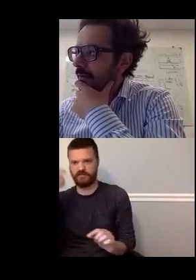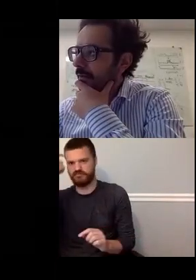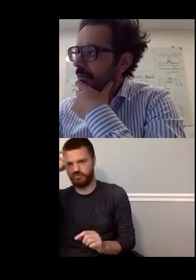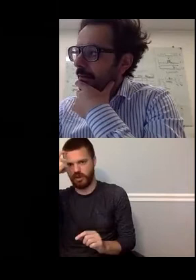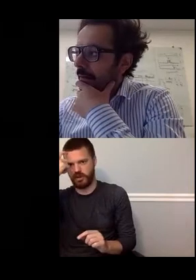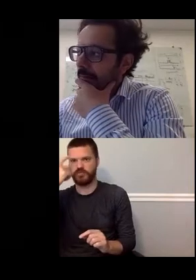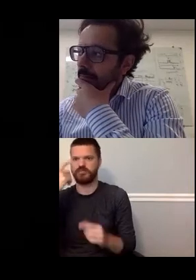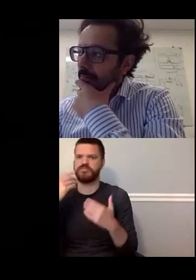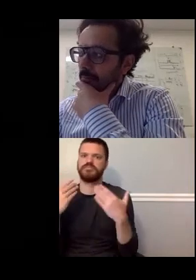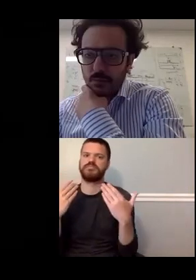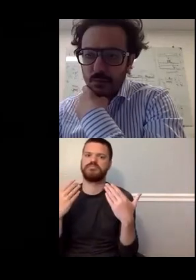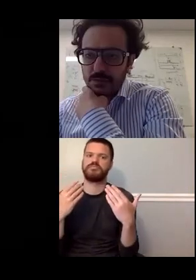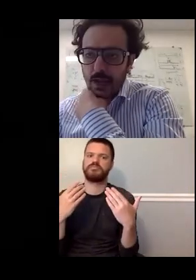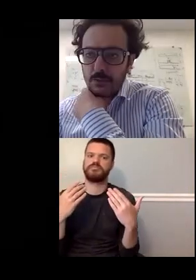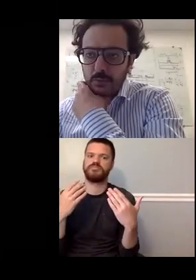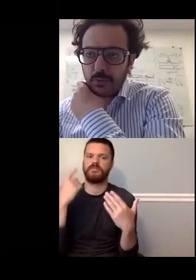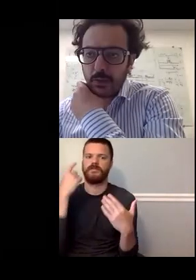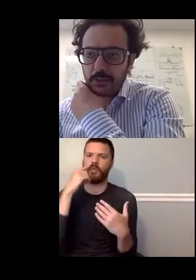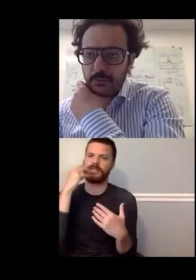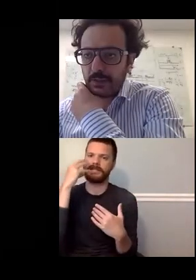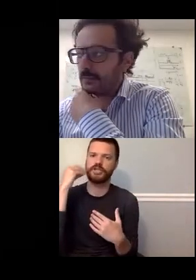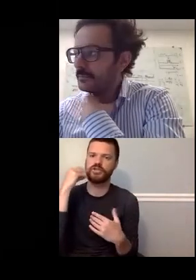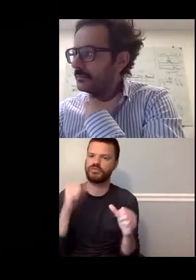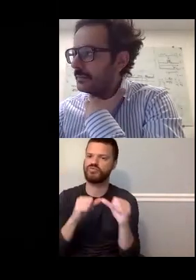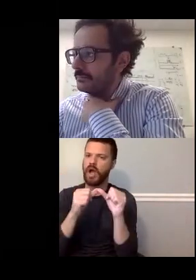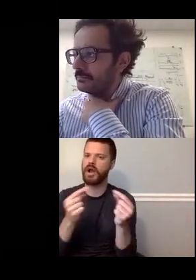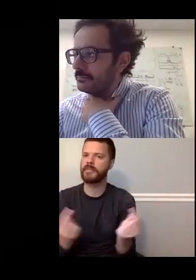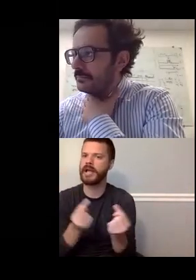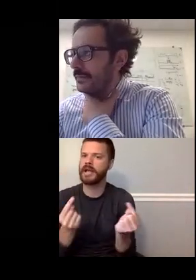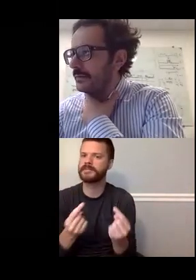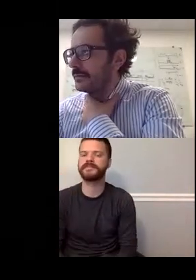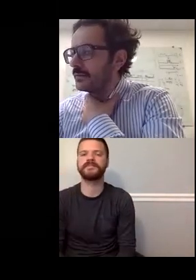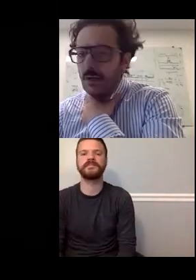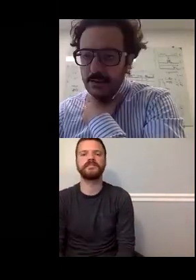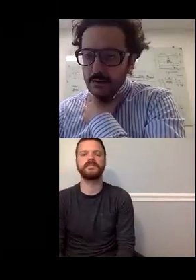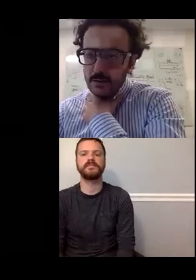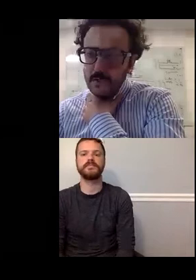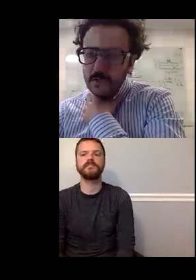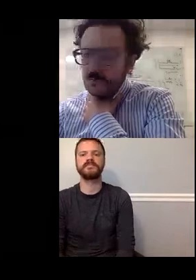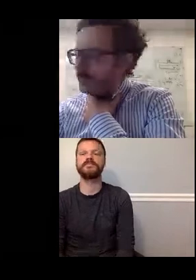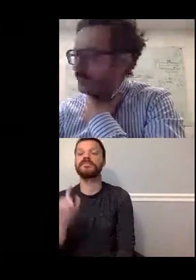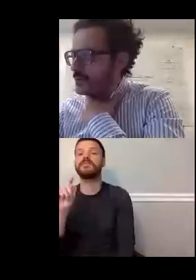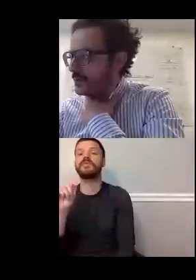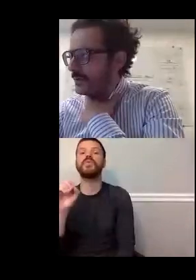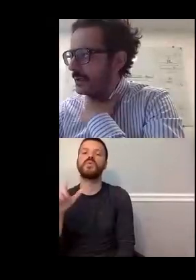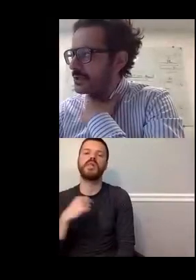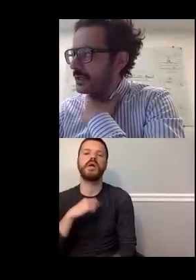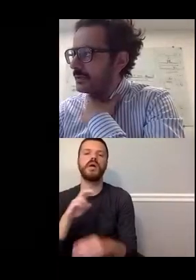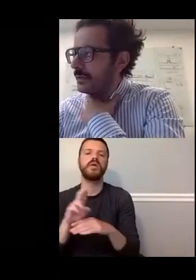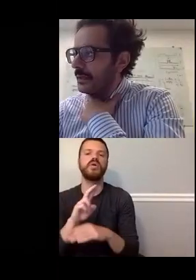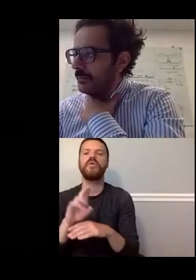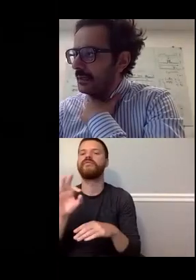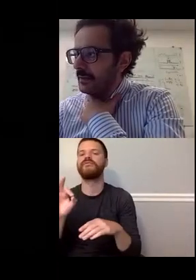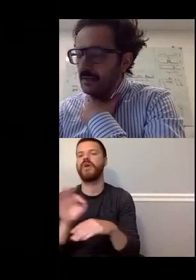pain. And of course, how do we query the brain? The tool I use is functional brain